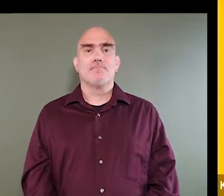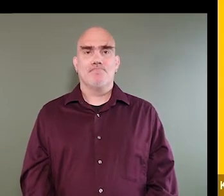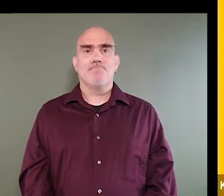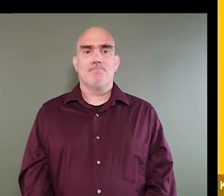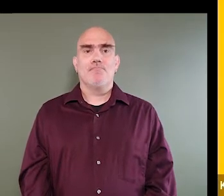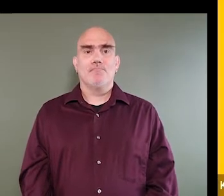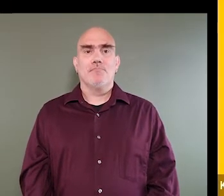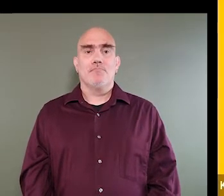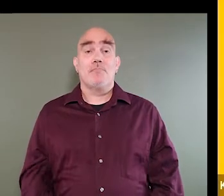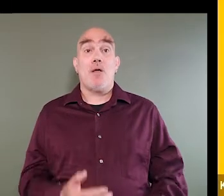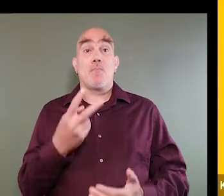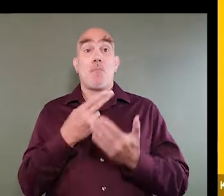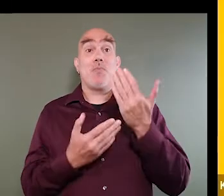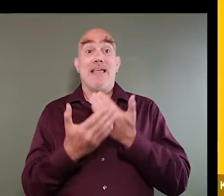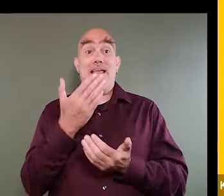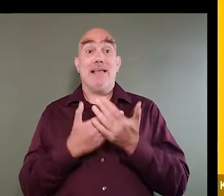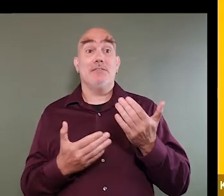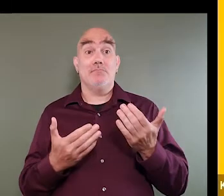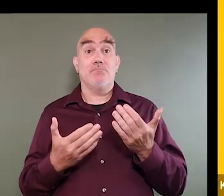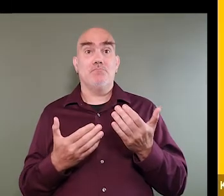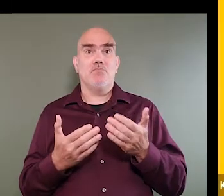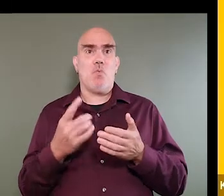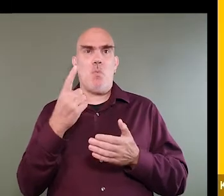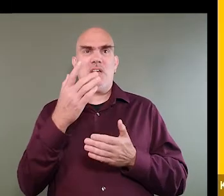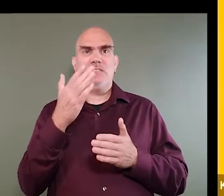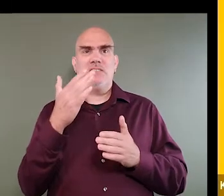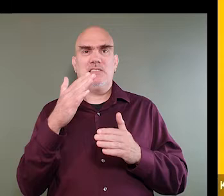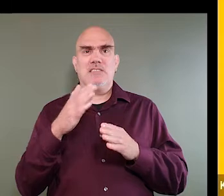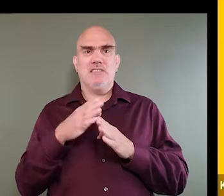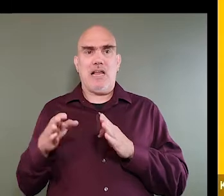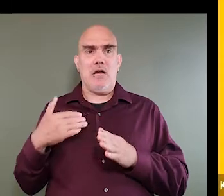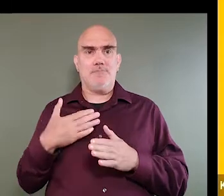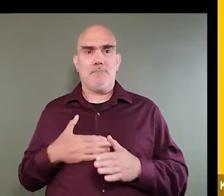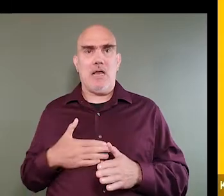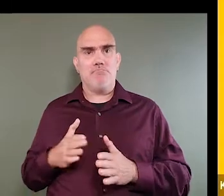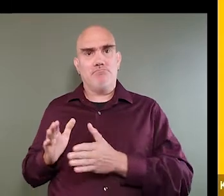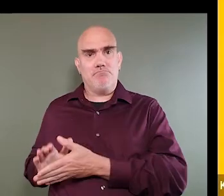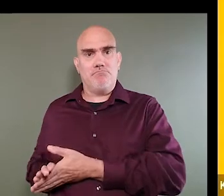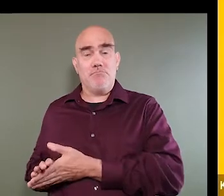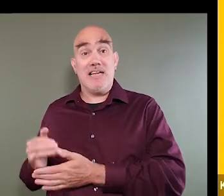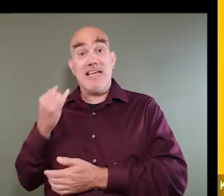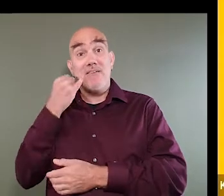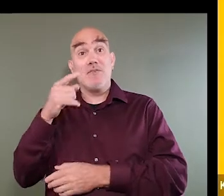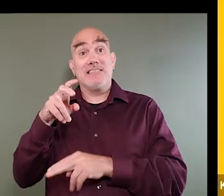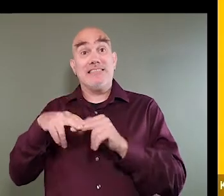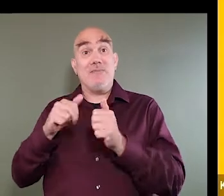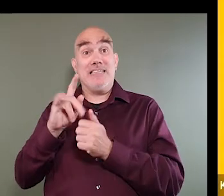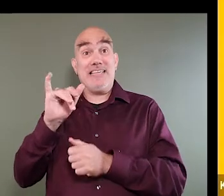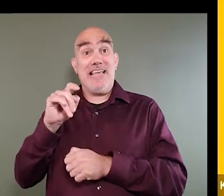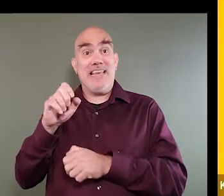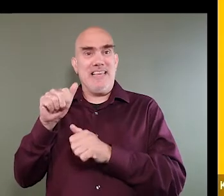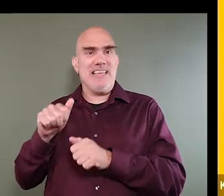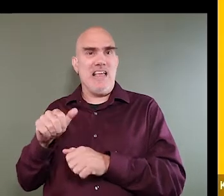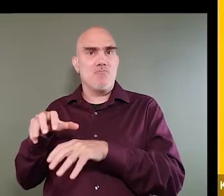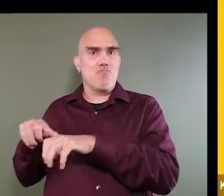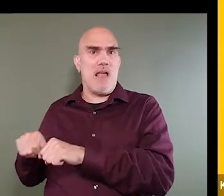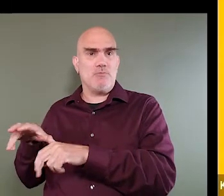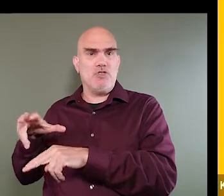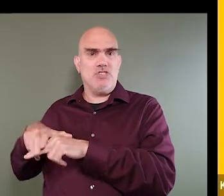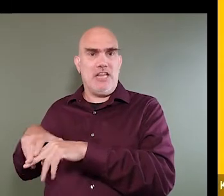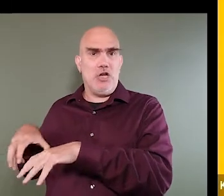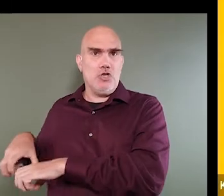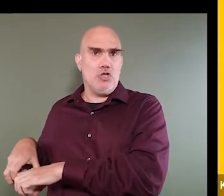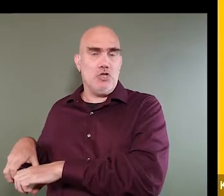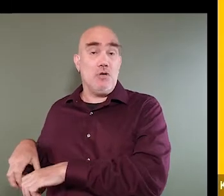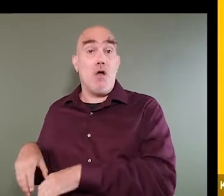Now let's bring both of our hands over to one side of our body. If you're sitting down with Katie, you can grab onto the side of your chair. Otherwise,